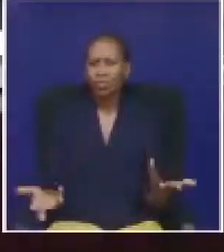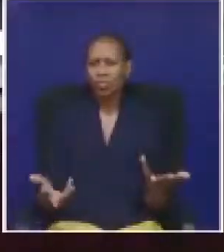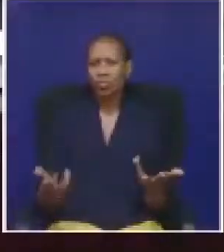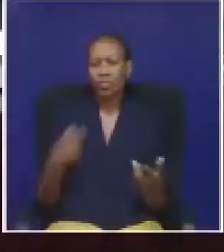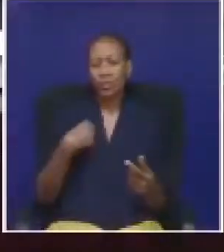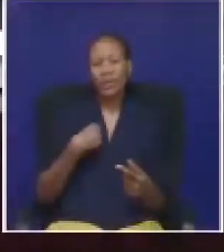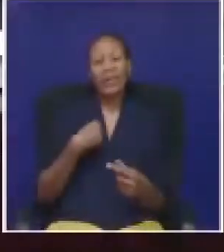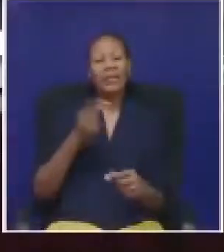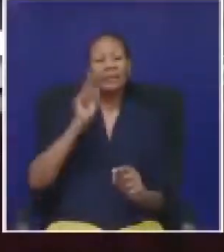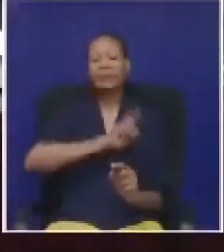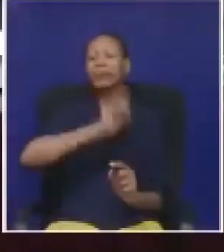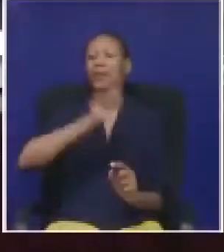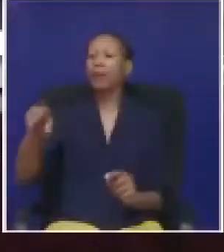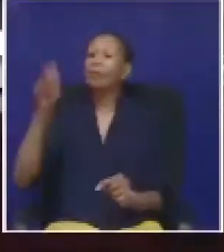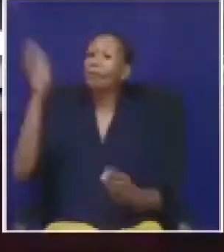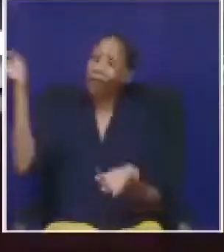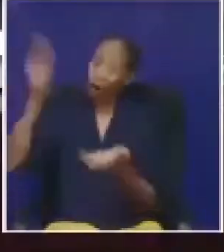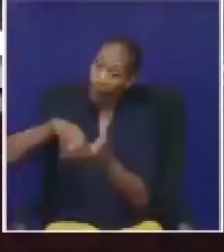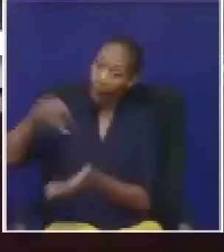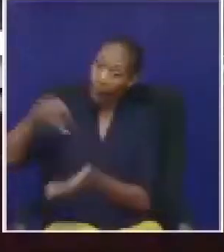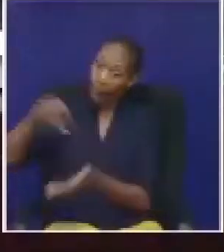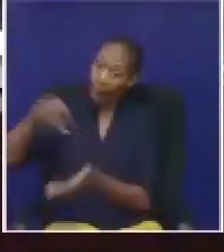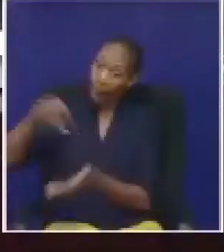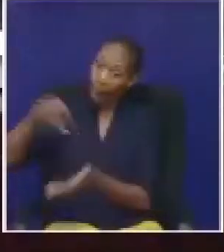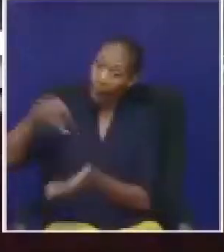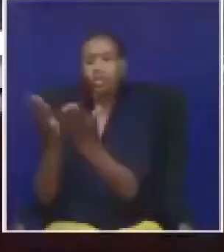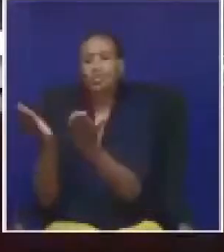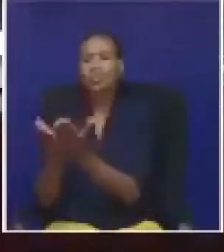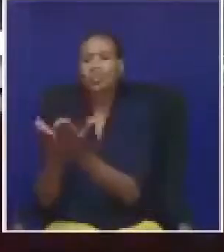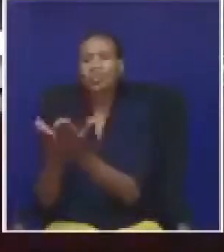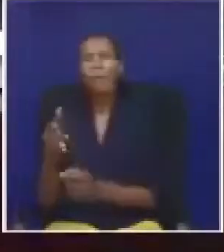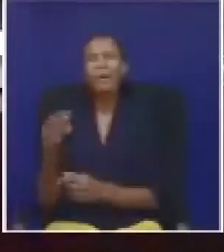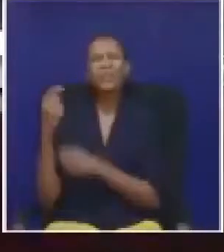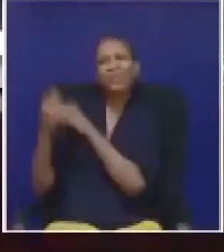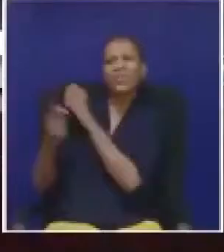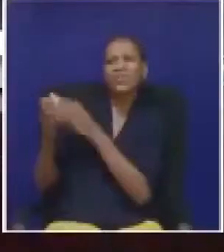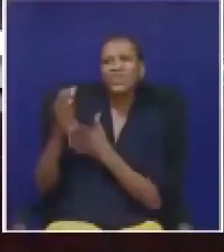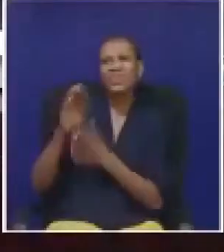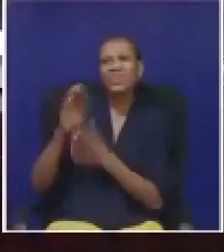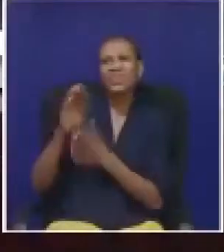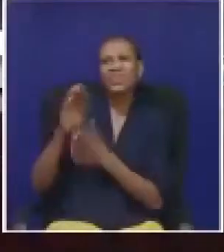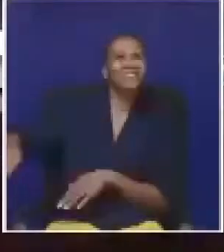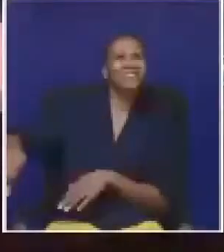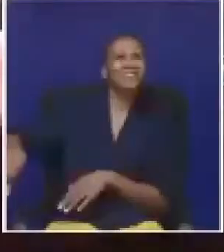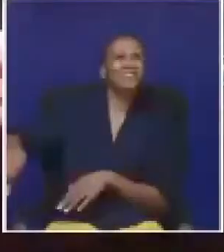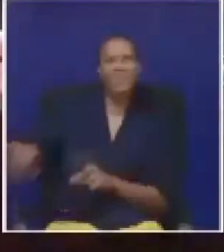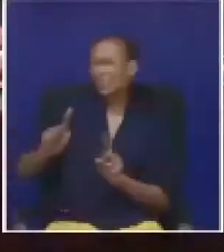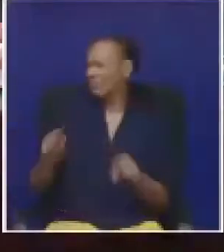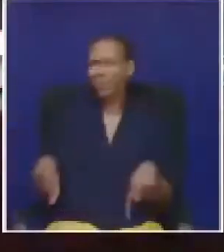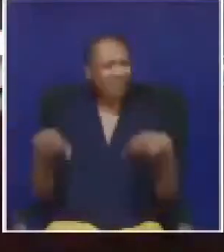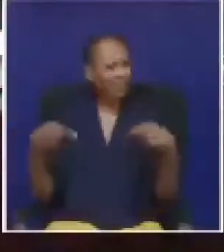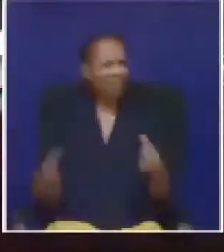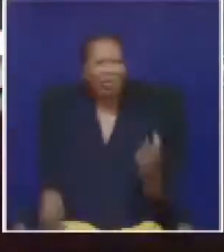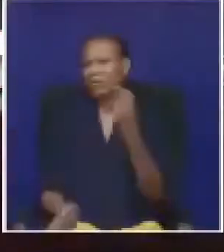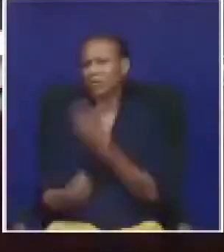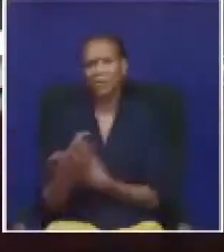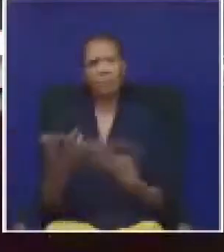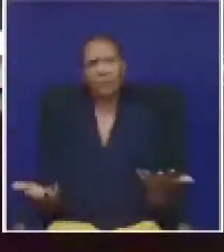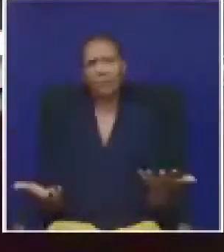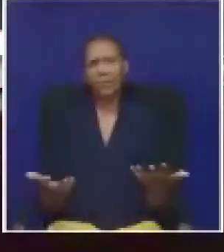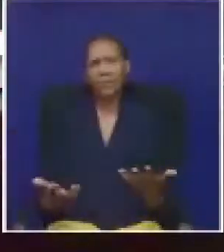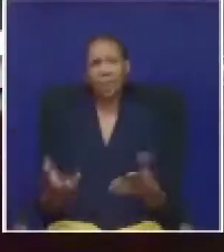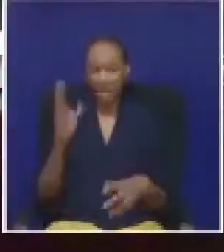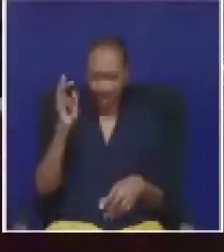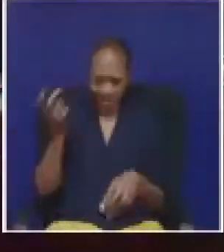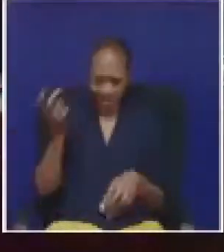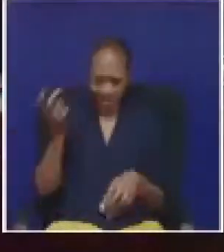coming to build a school here, and the traditional leaders are not part of that. It can't happen. That's how we should